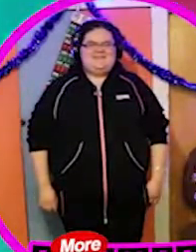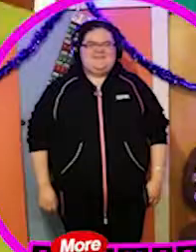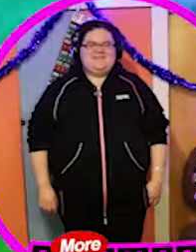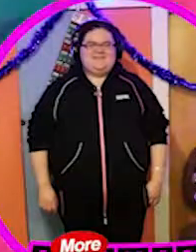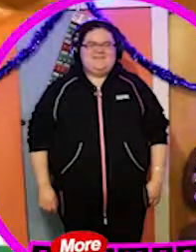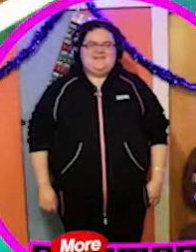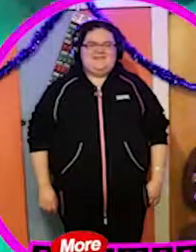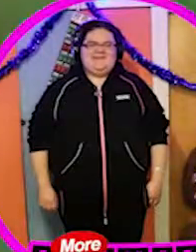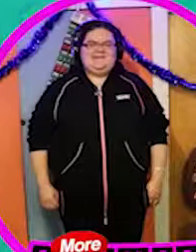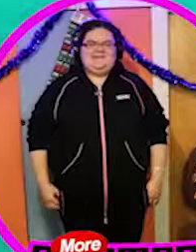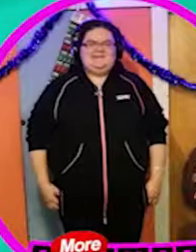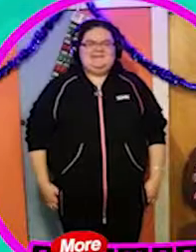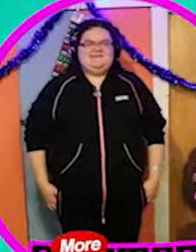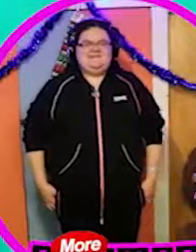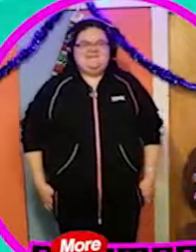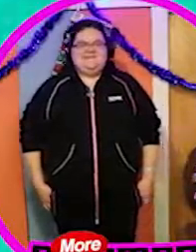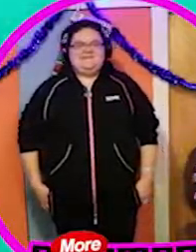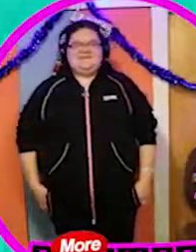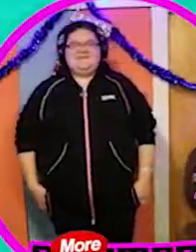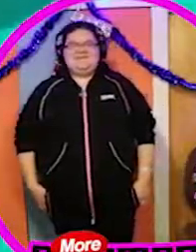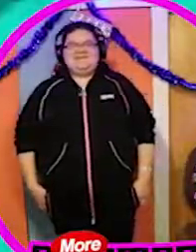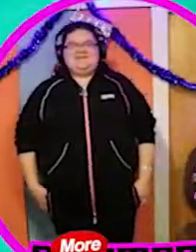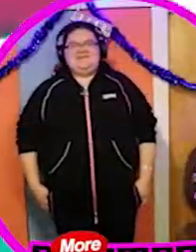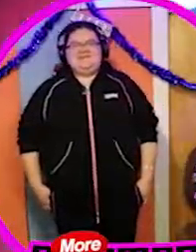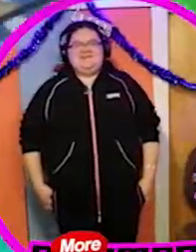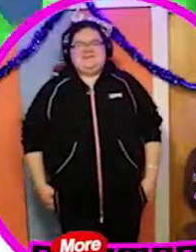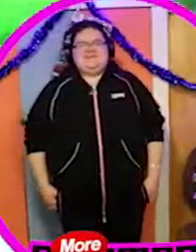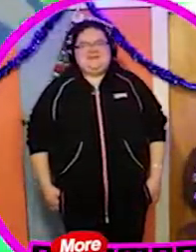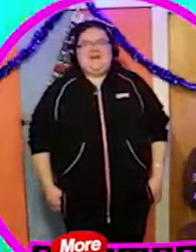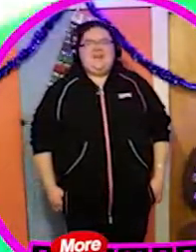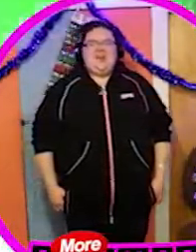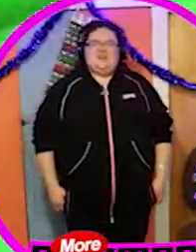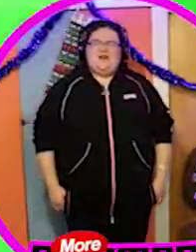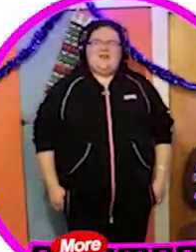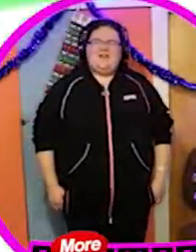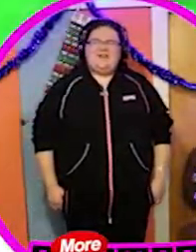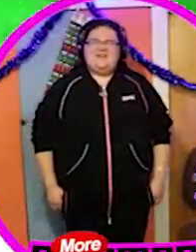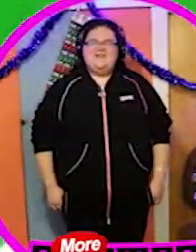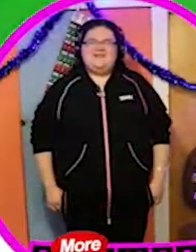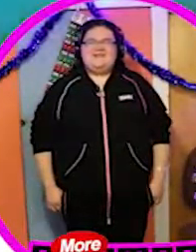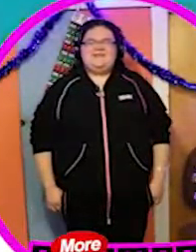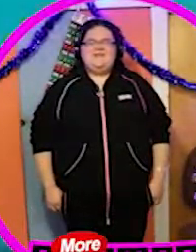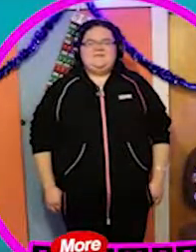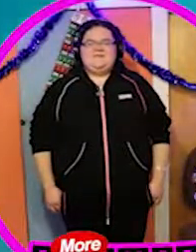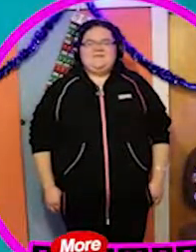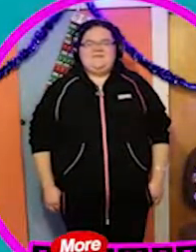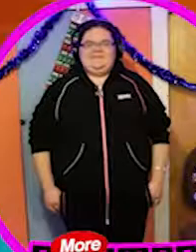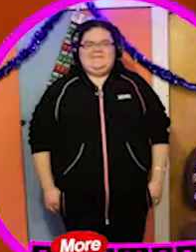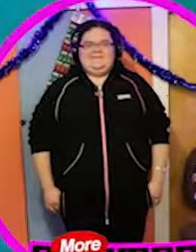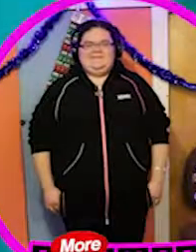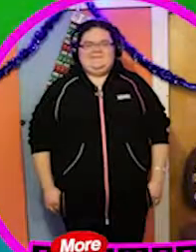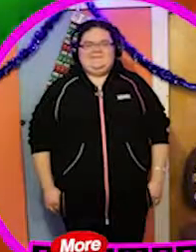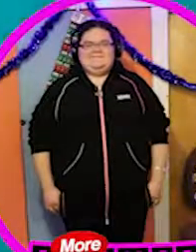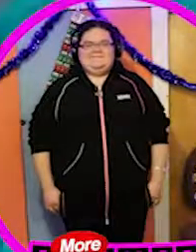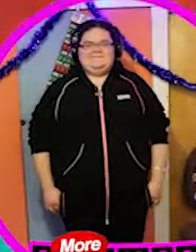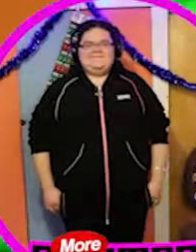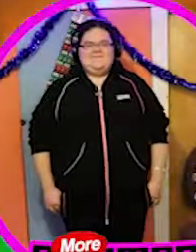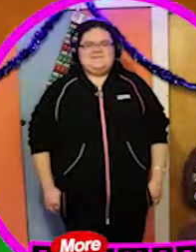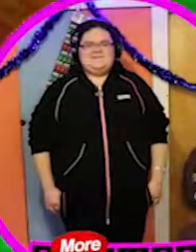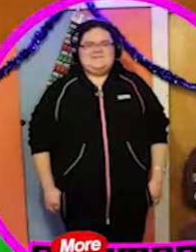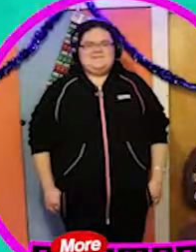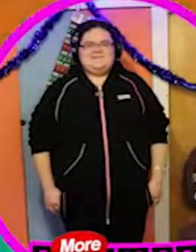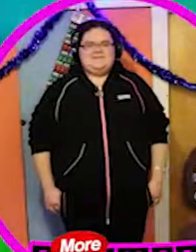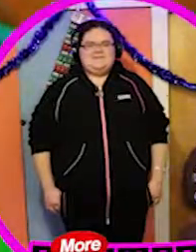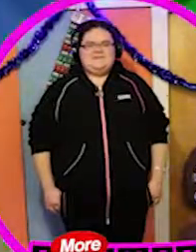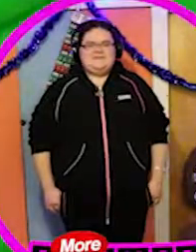human. Ah, I've been sent off. God, I got, why do these bats send you so far? I know, right? Bro, I can't even get